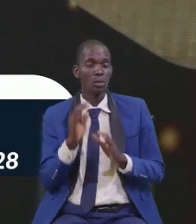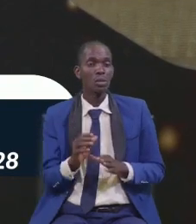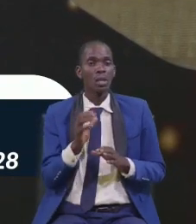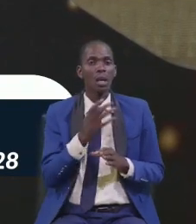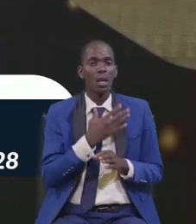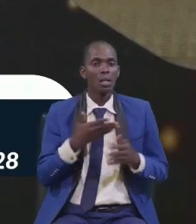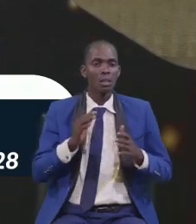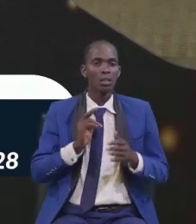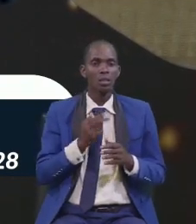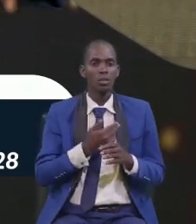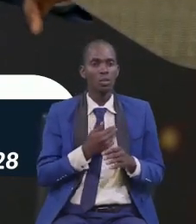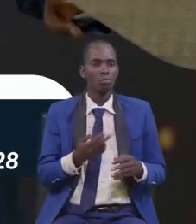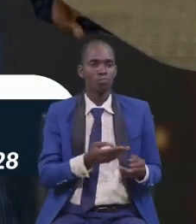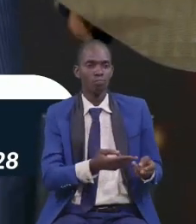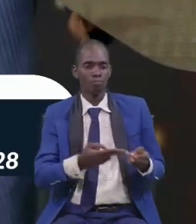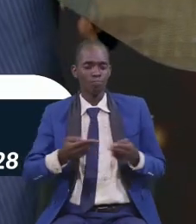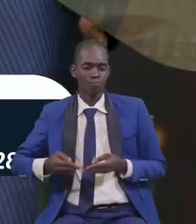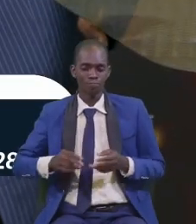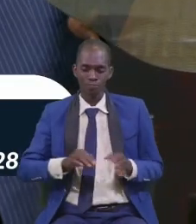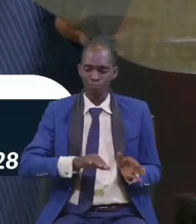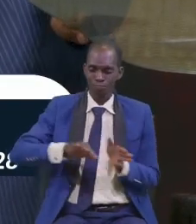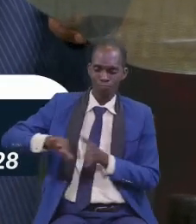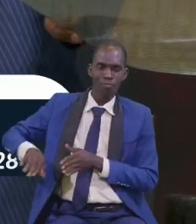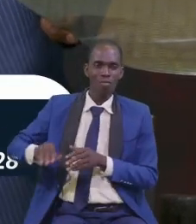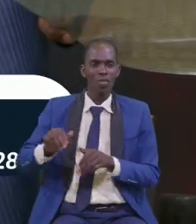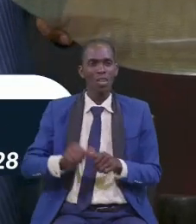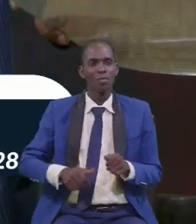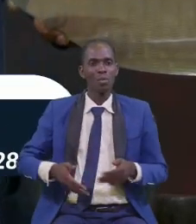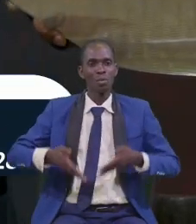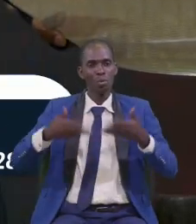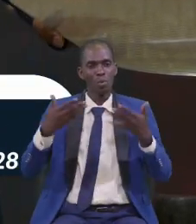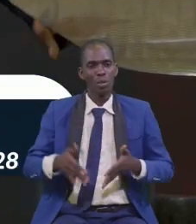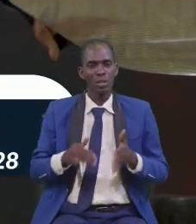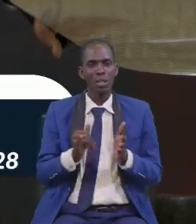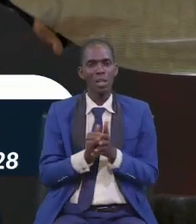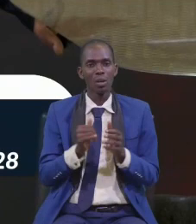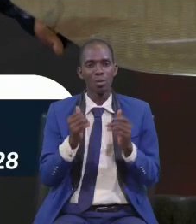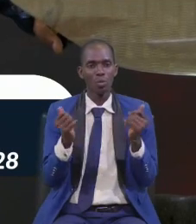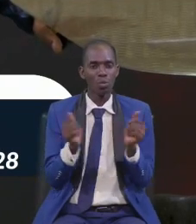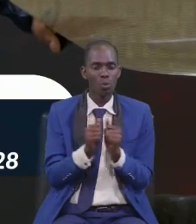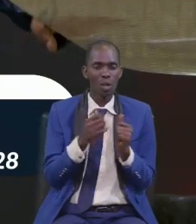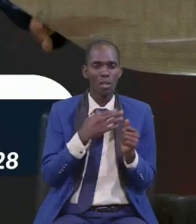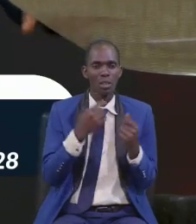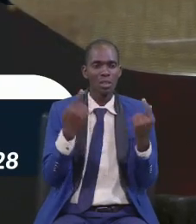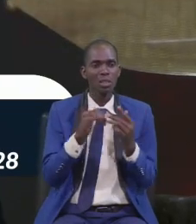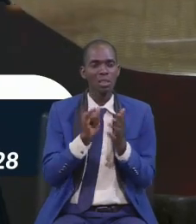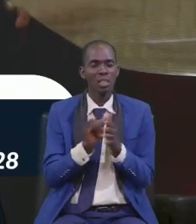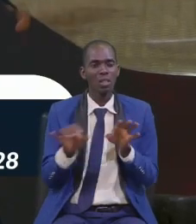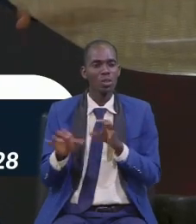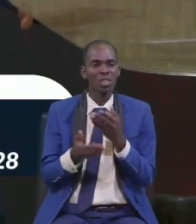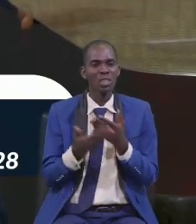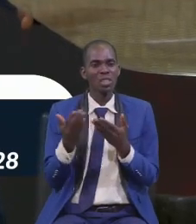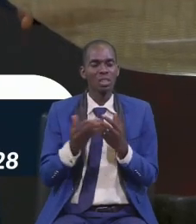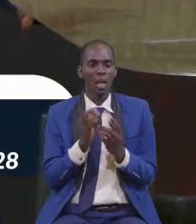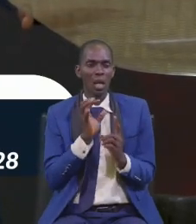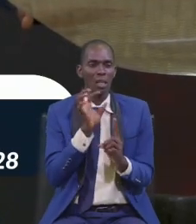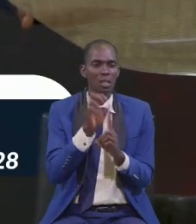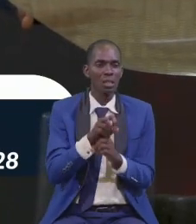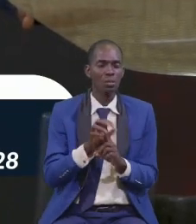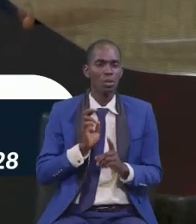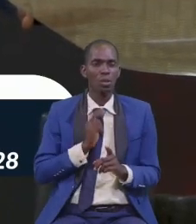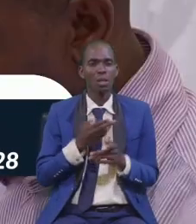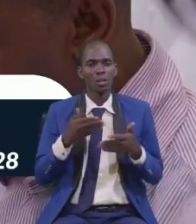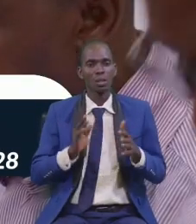easily beset us, and let us run with patience, perseverance, the race that is